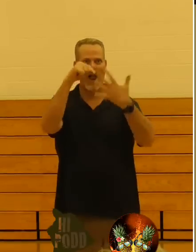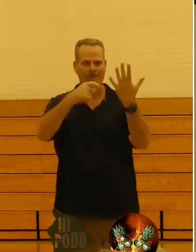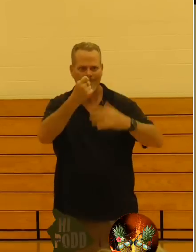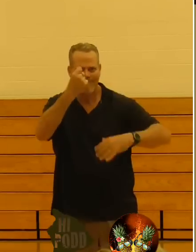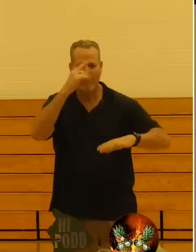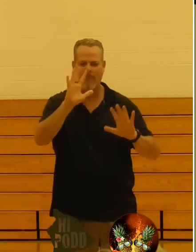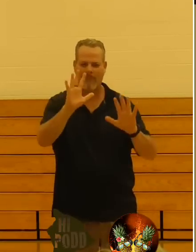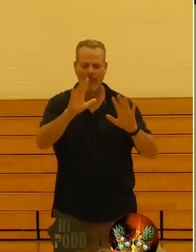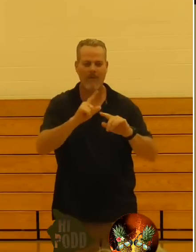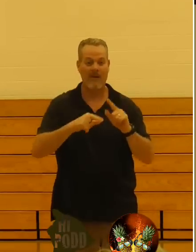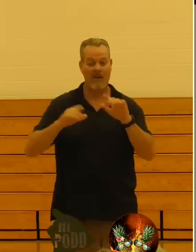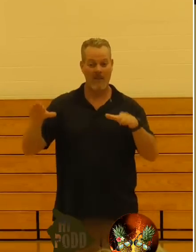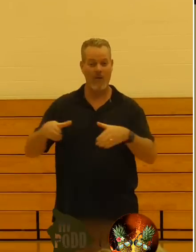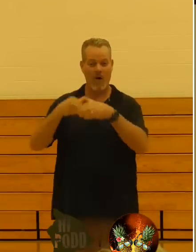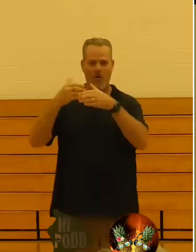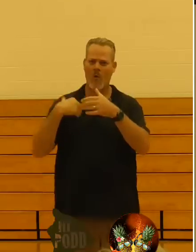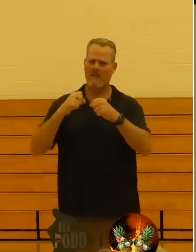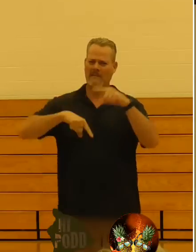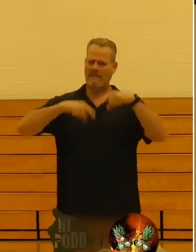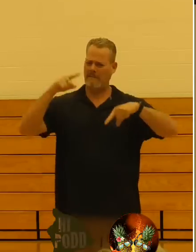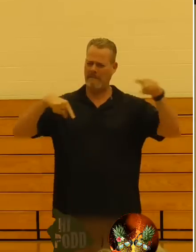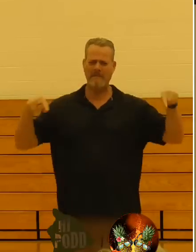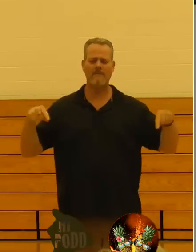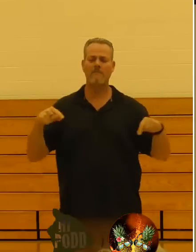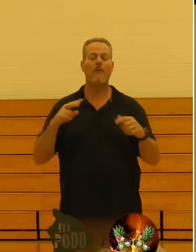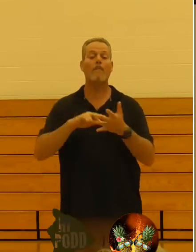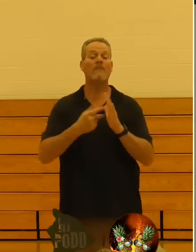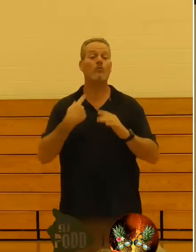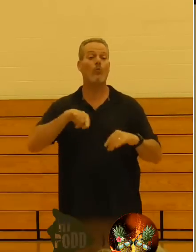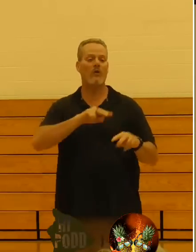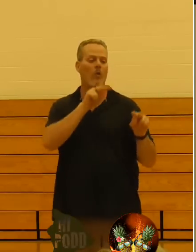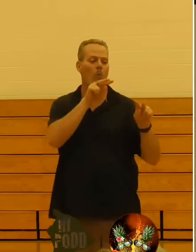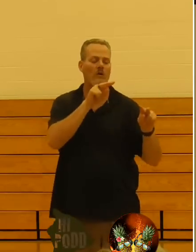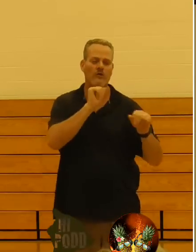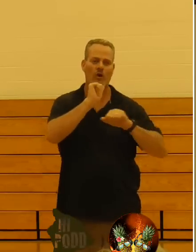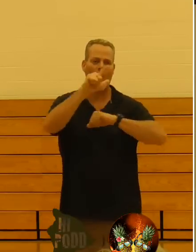the volcano has a lot of dots. It's well monitored. That's the point.